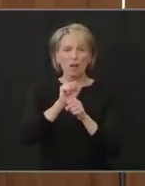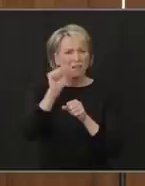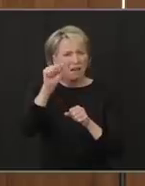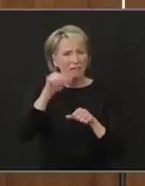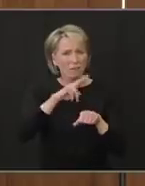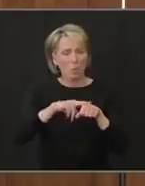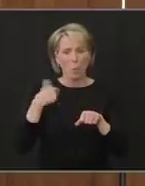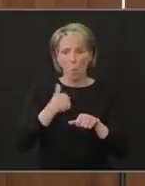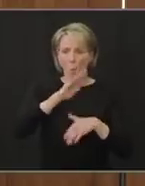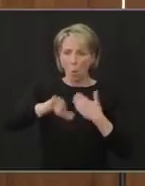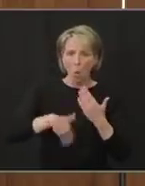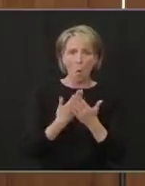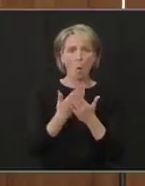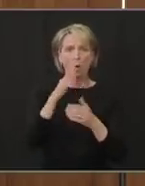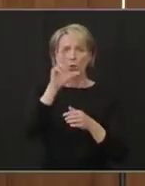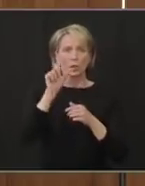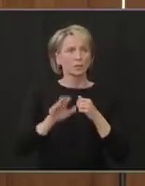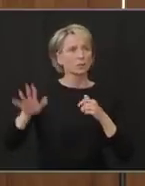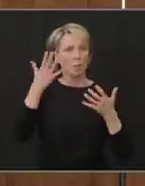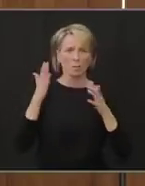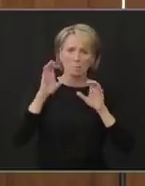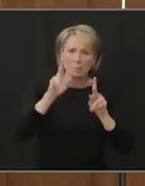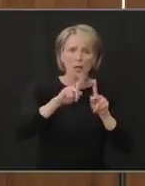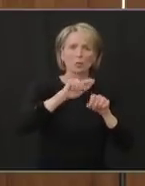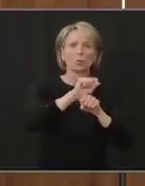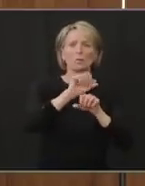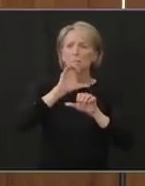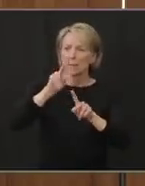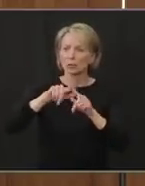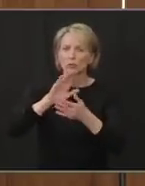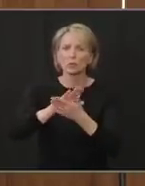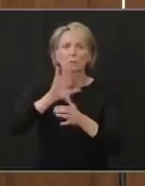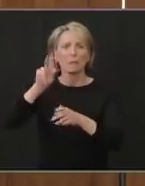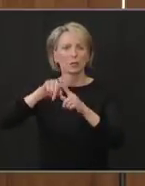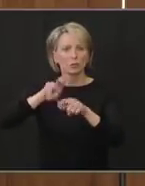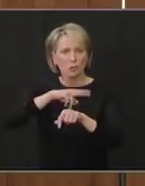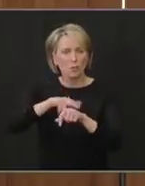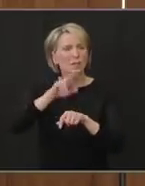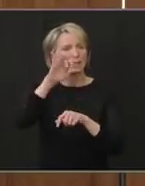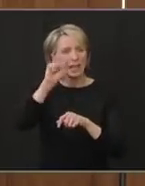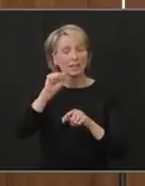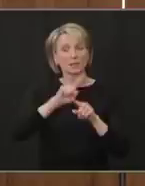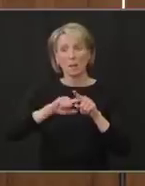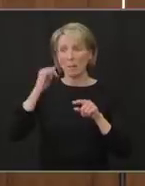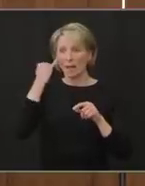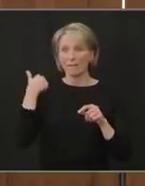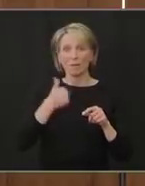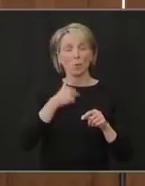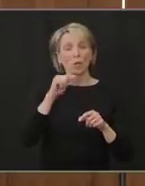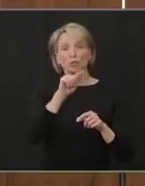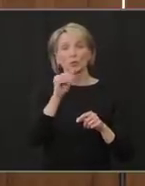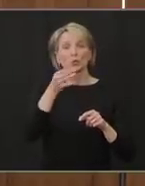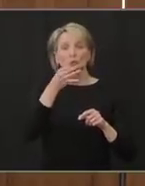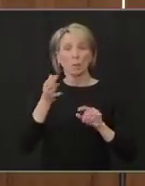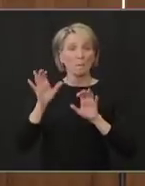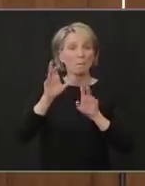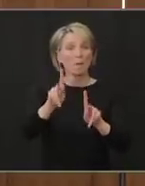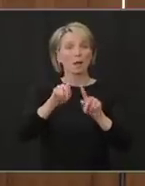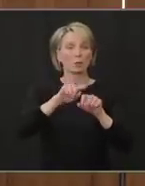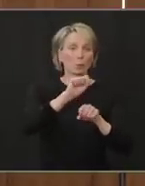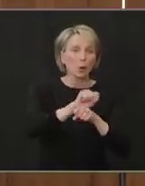to work, but ultimately the costs are horrifying, not just economically, but in loss of life,